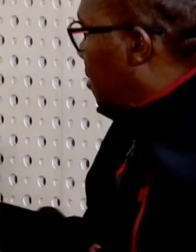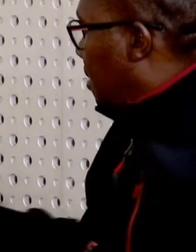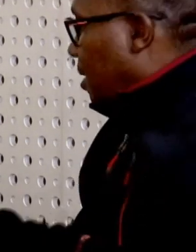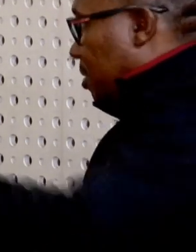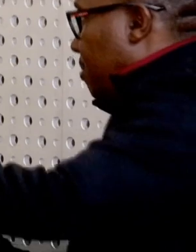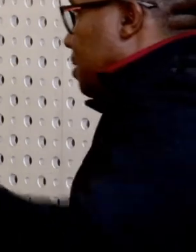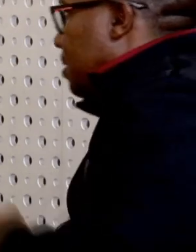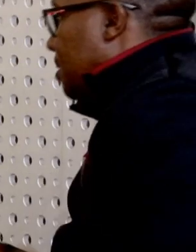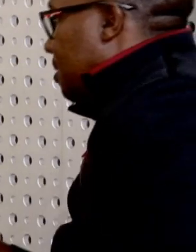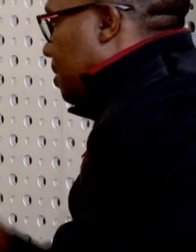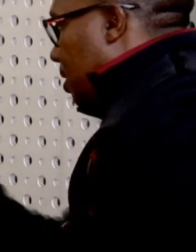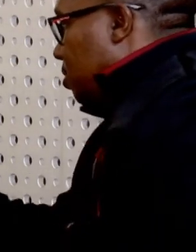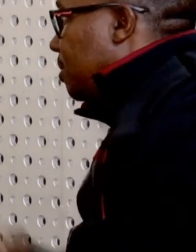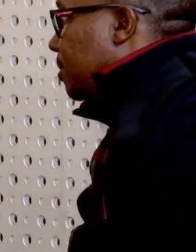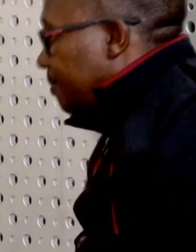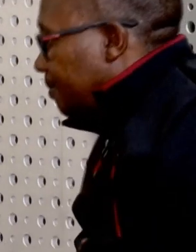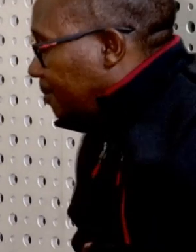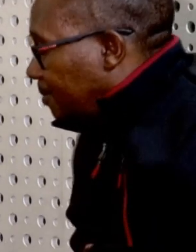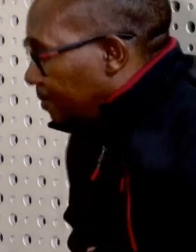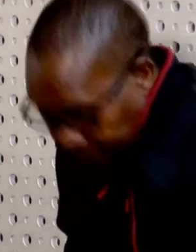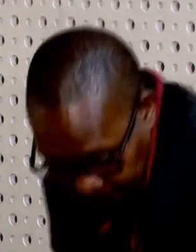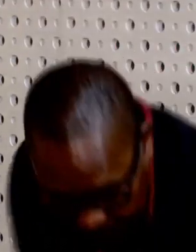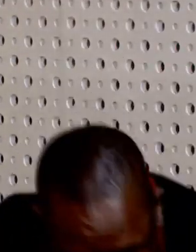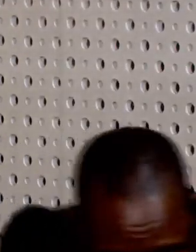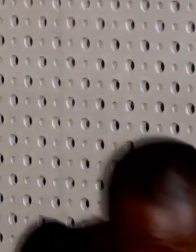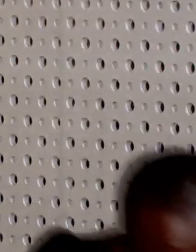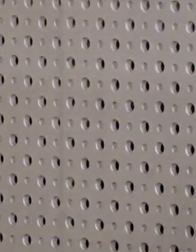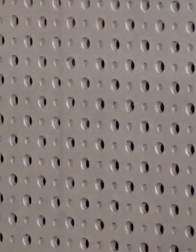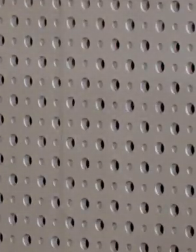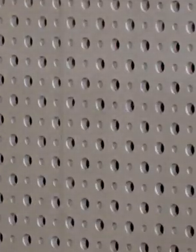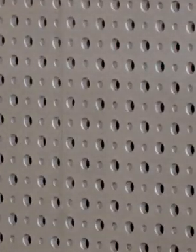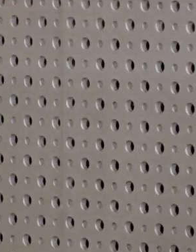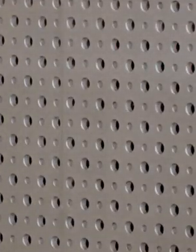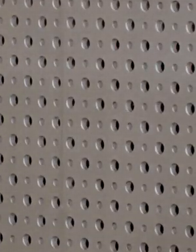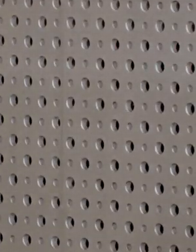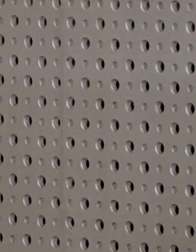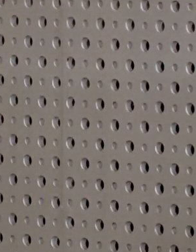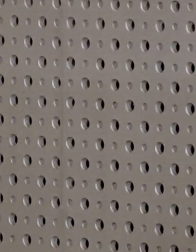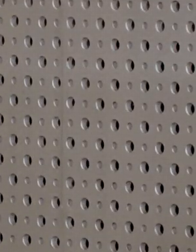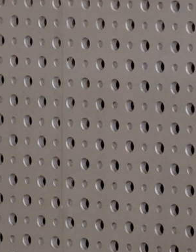thing. Coming to hotels, the second question.